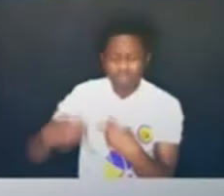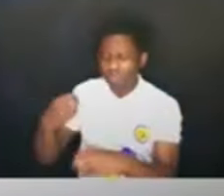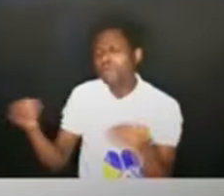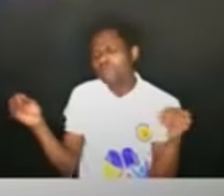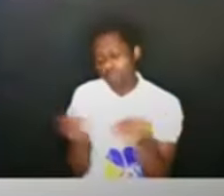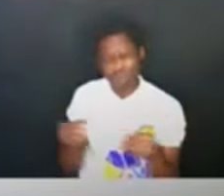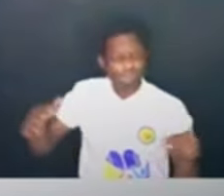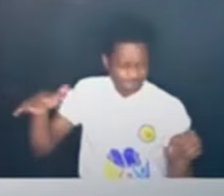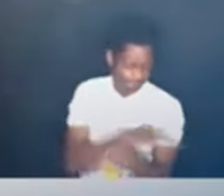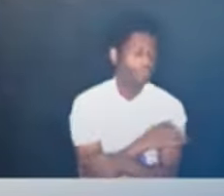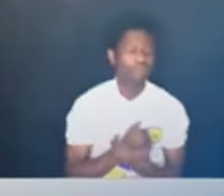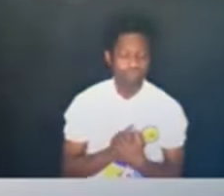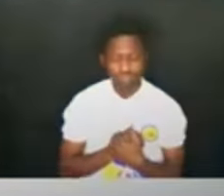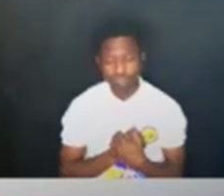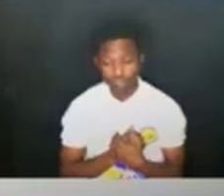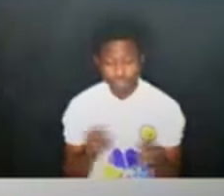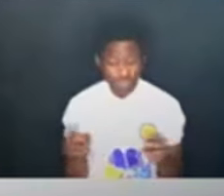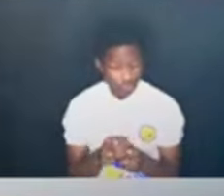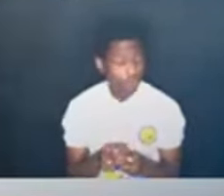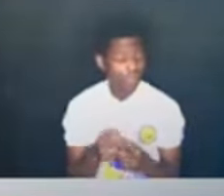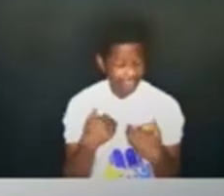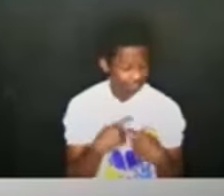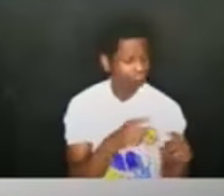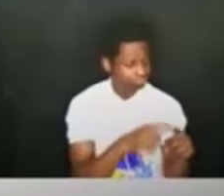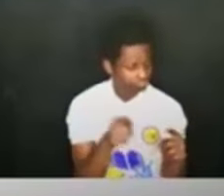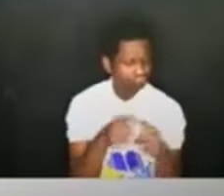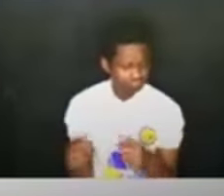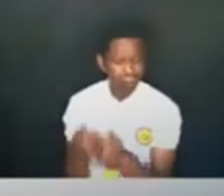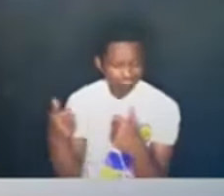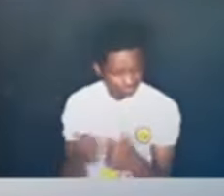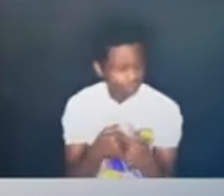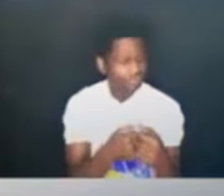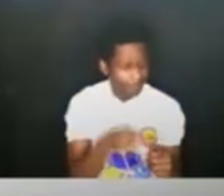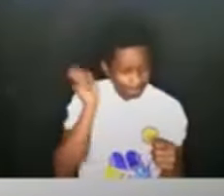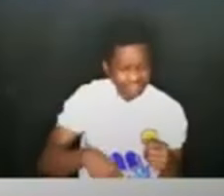And as a result, we are always confronted with decision